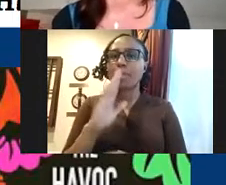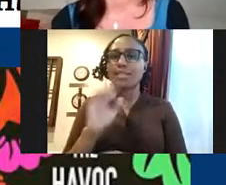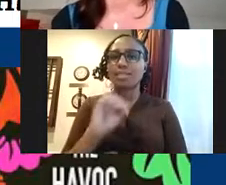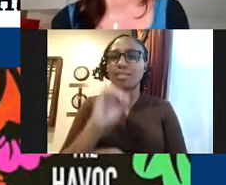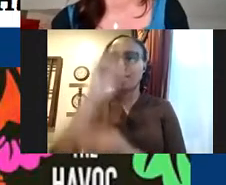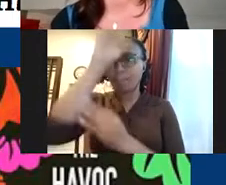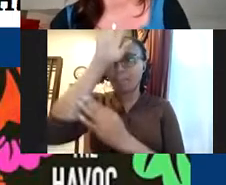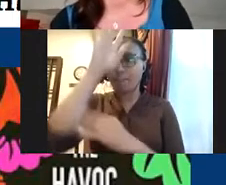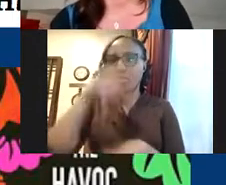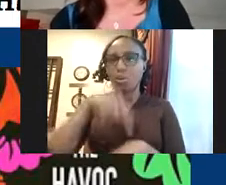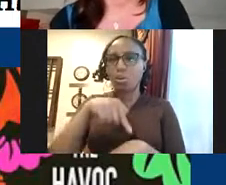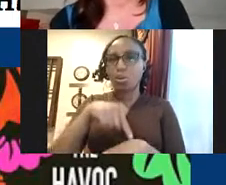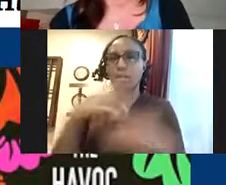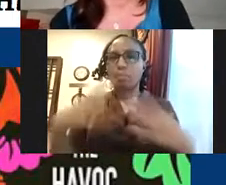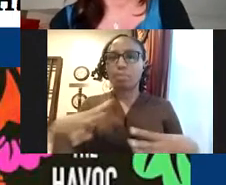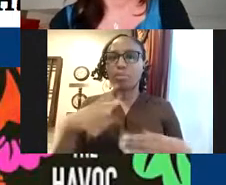have responded to the book?